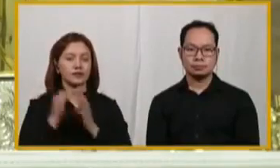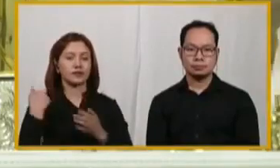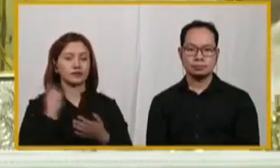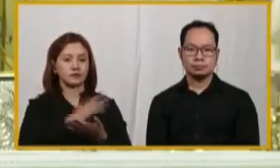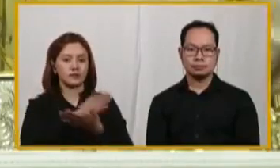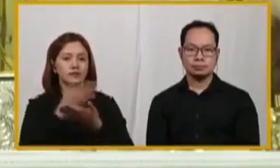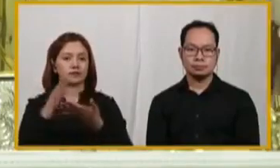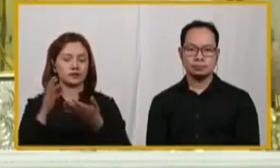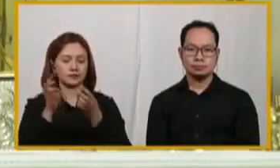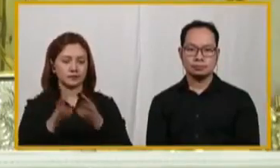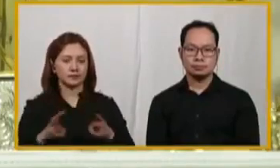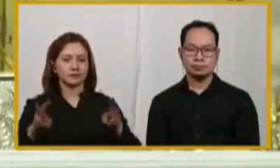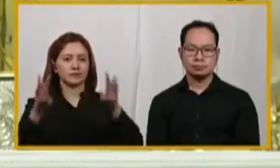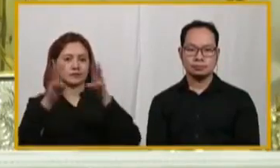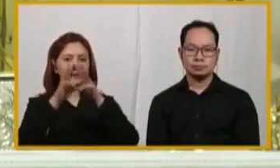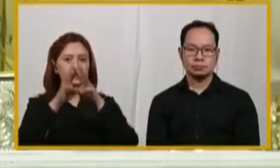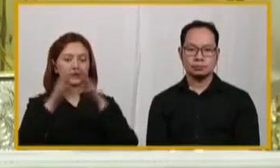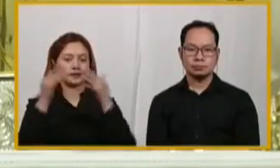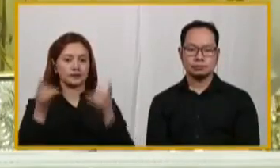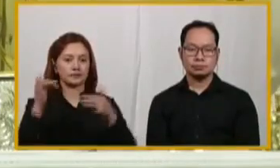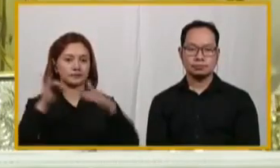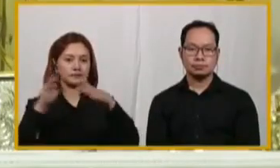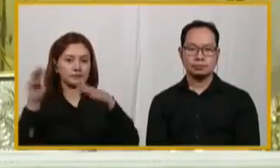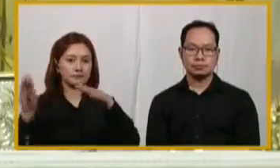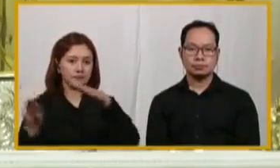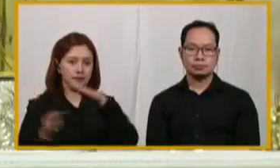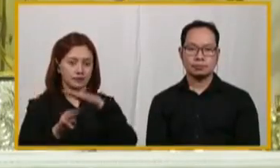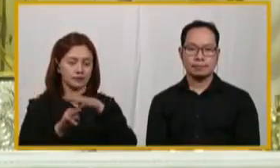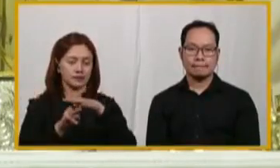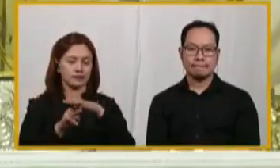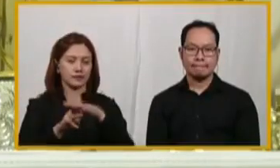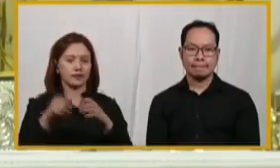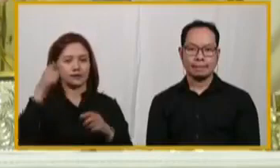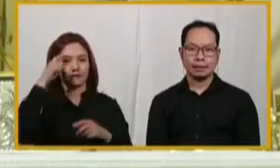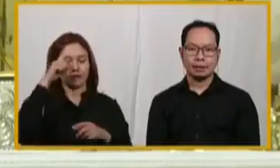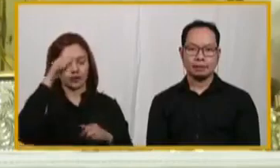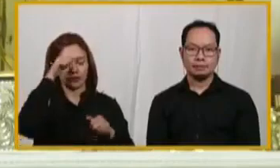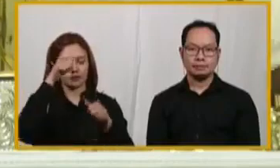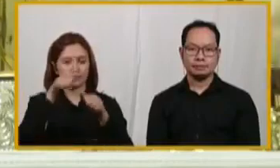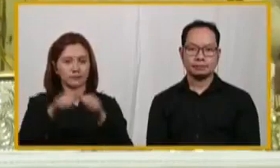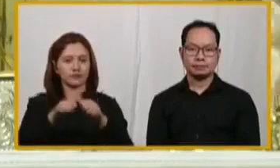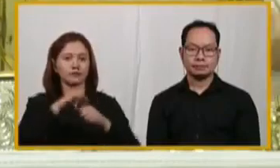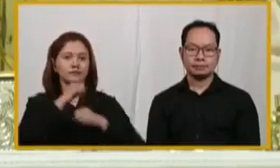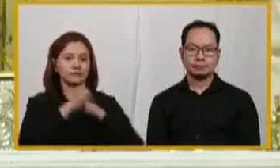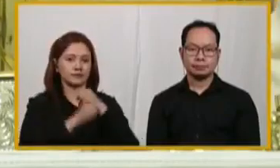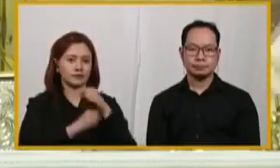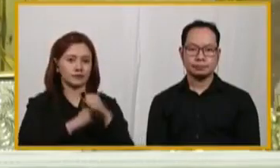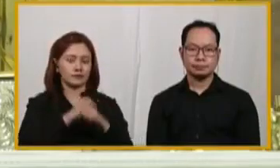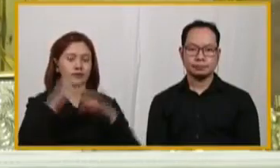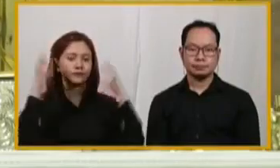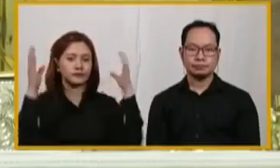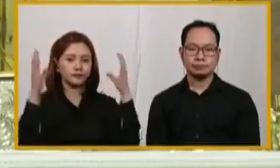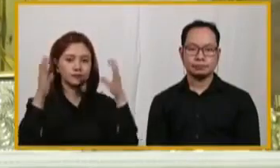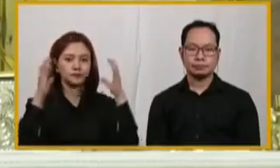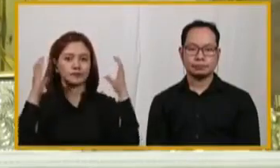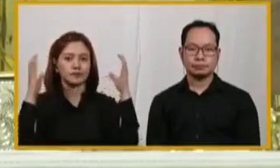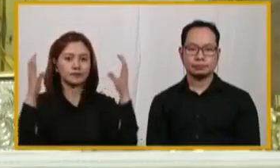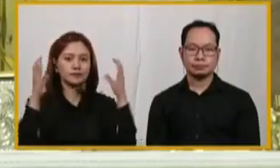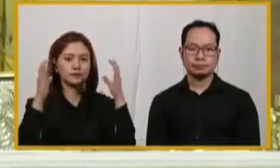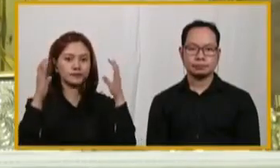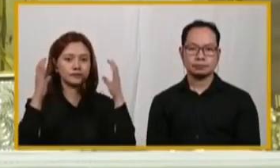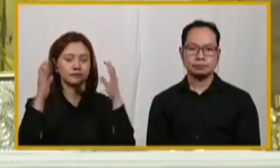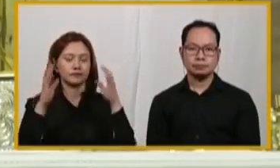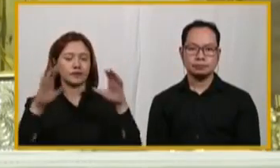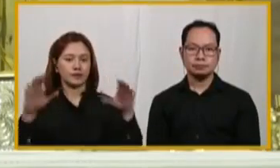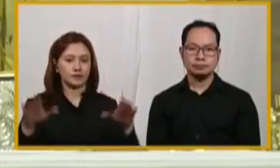participate worthily in these mysteries. For whenever the memorial of this sacrifice is celebrated, the